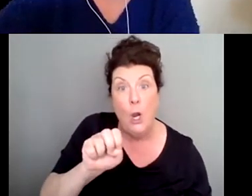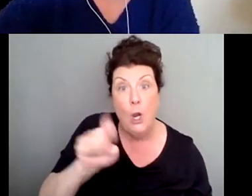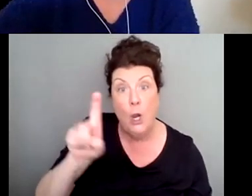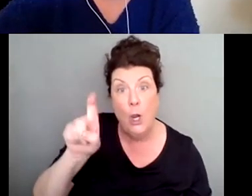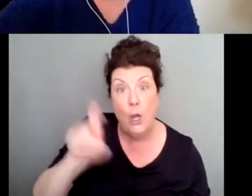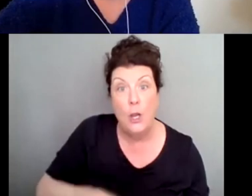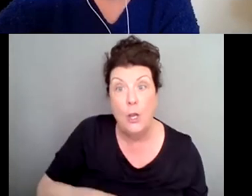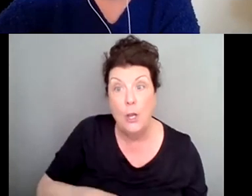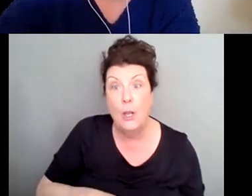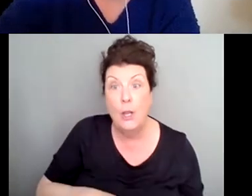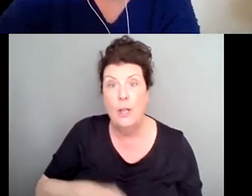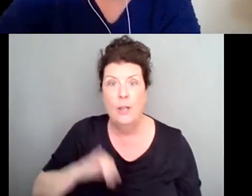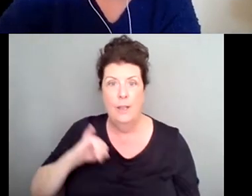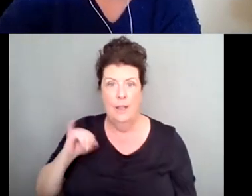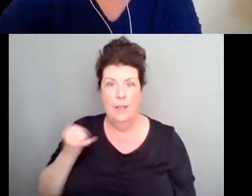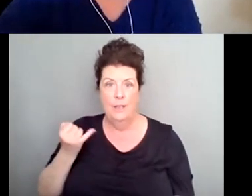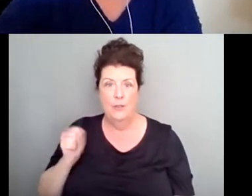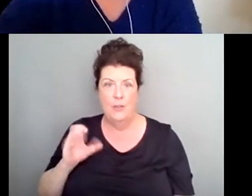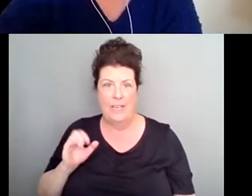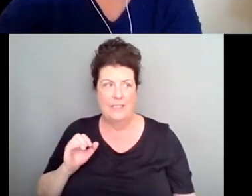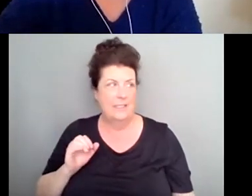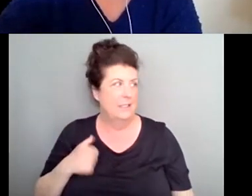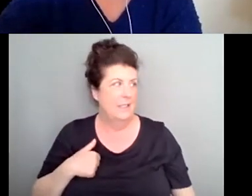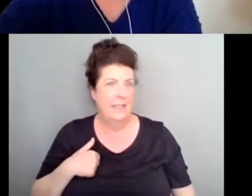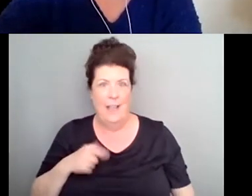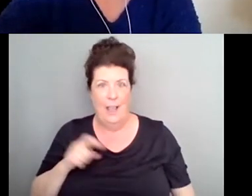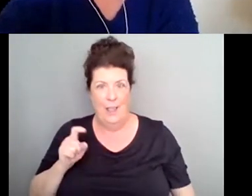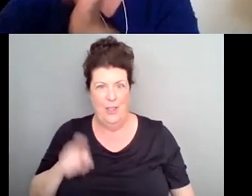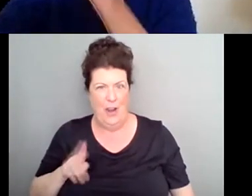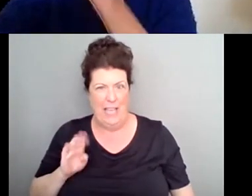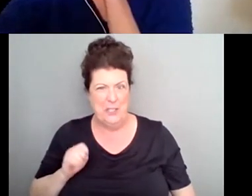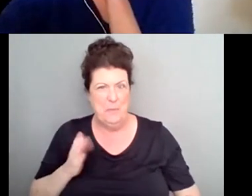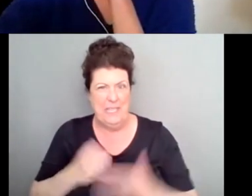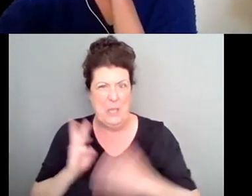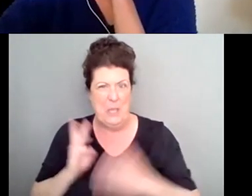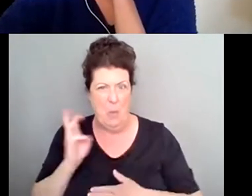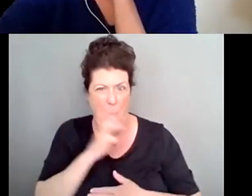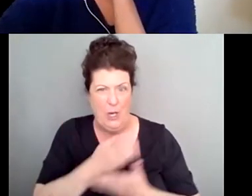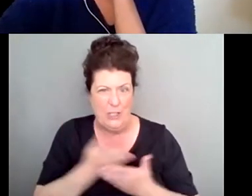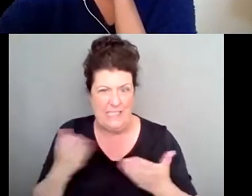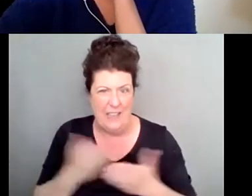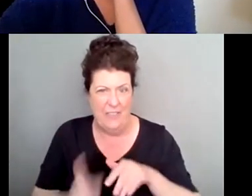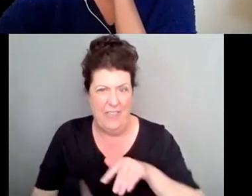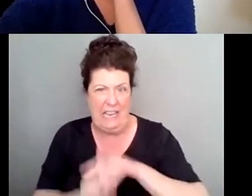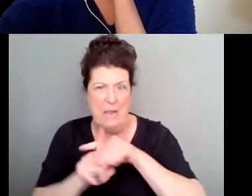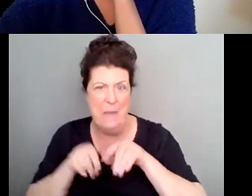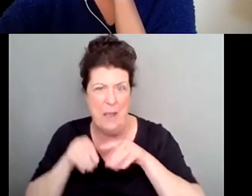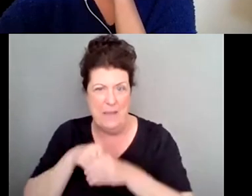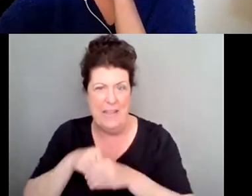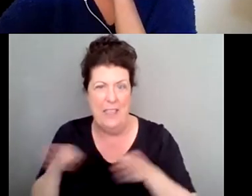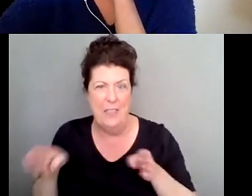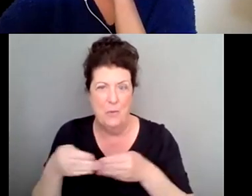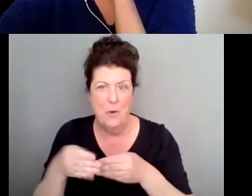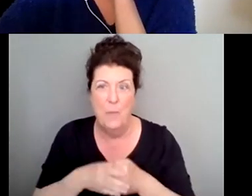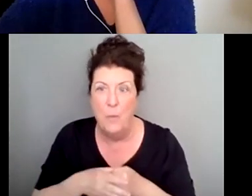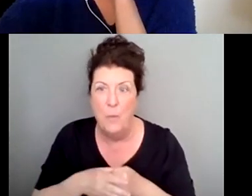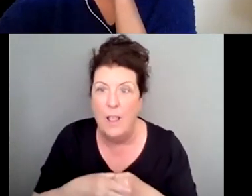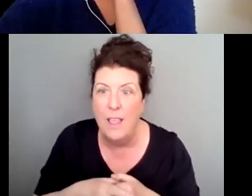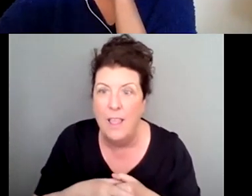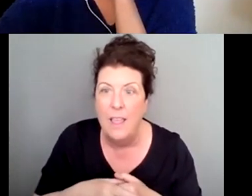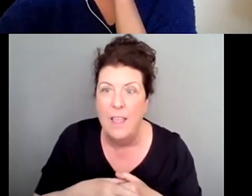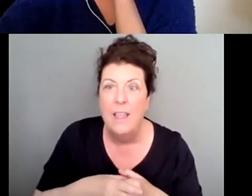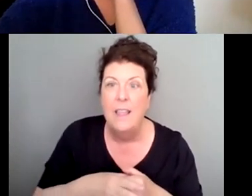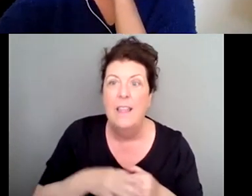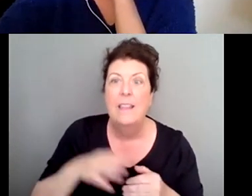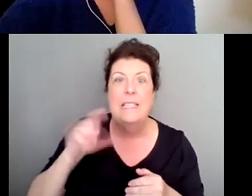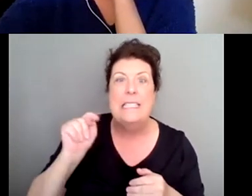Guys, there has to be some weird stuff that we, that came up in the room that we can, well, there's a Teen Wolf 2, right? How many times did I reference Teen